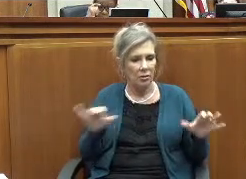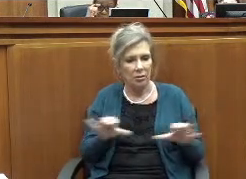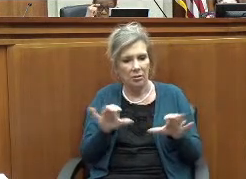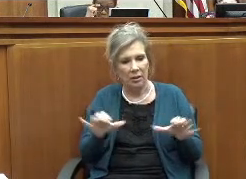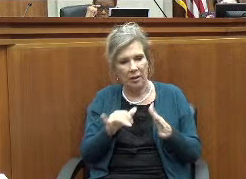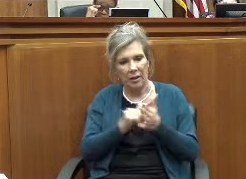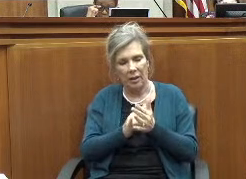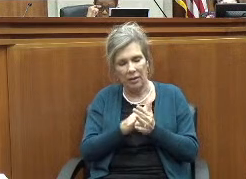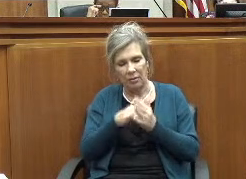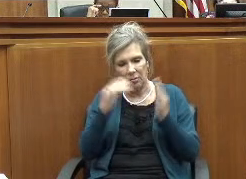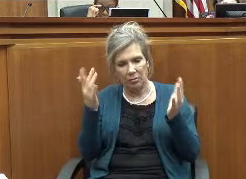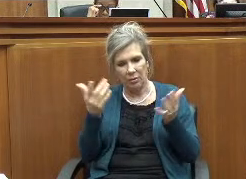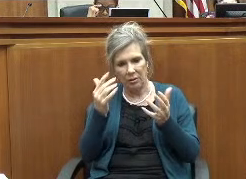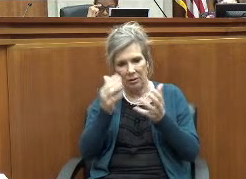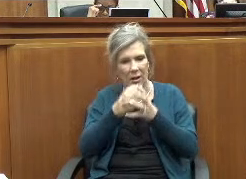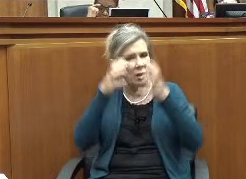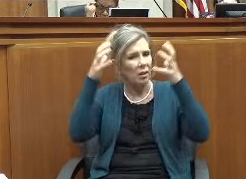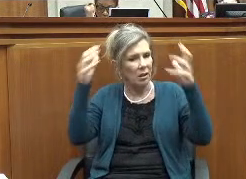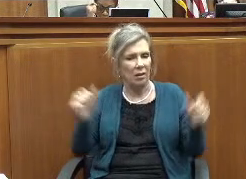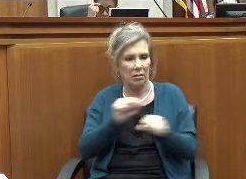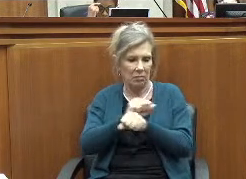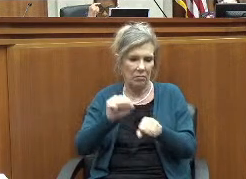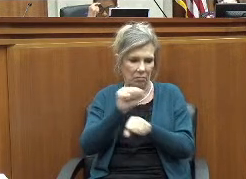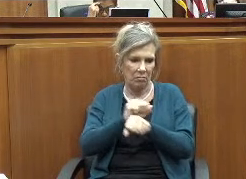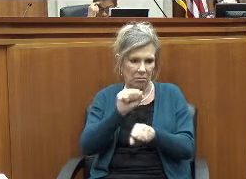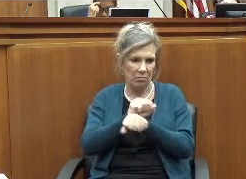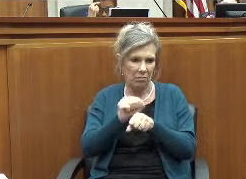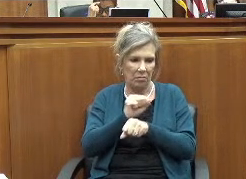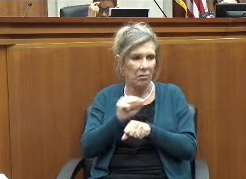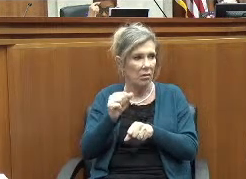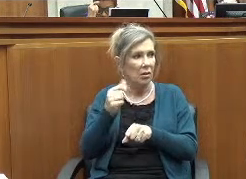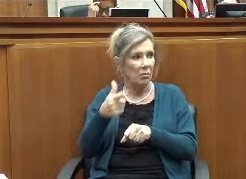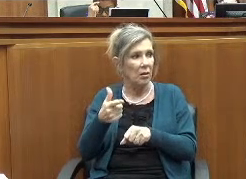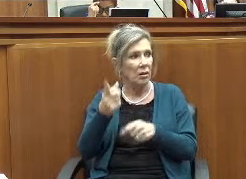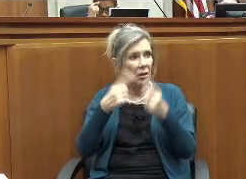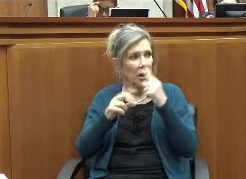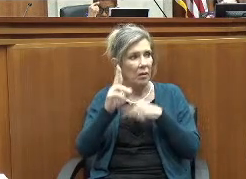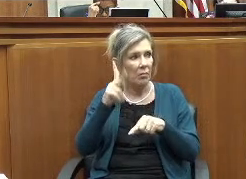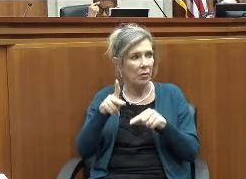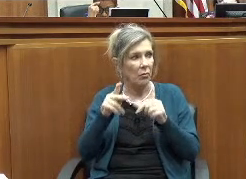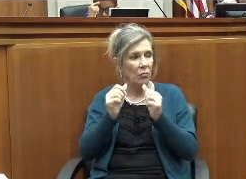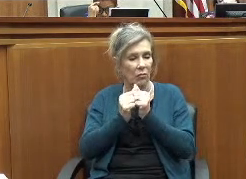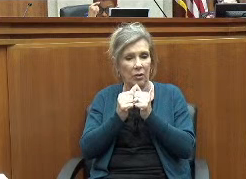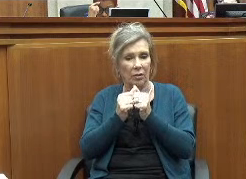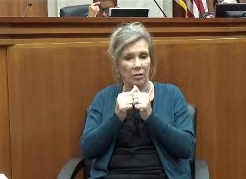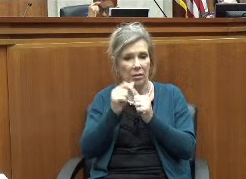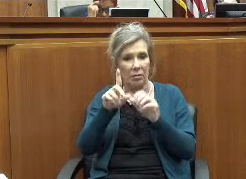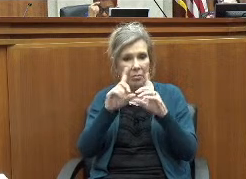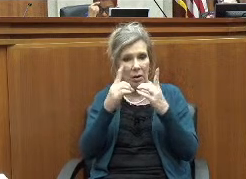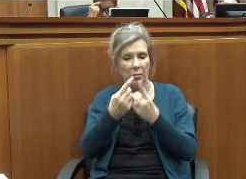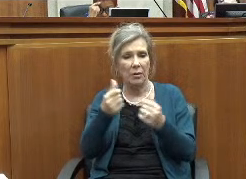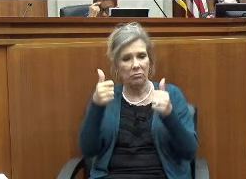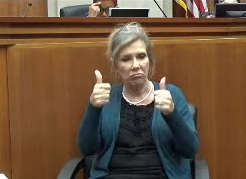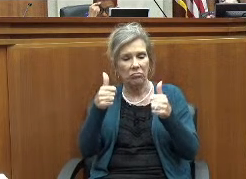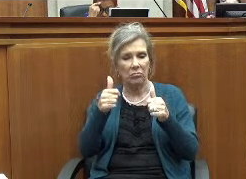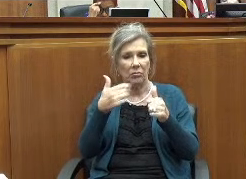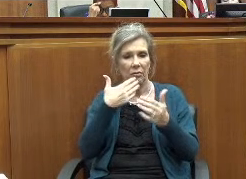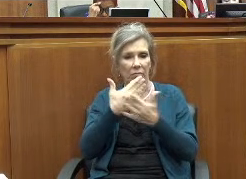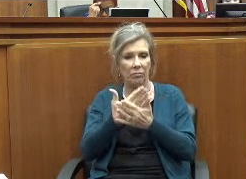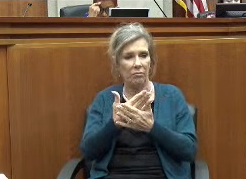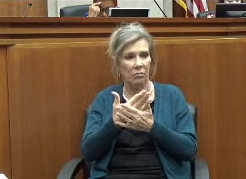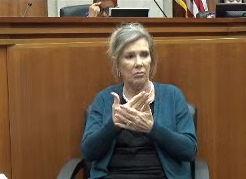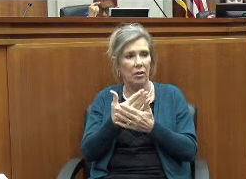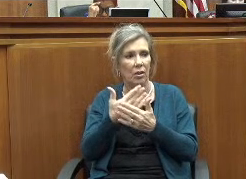of time. And it would come out very well with the department doing that. So I just want to mention that the